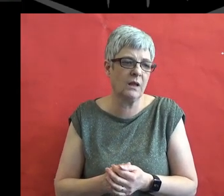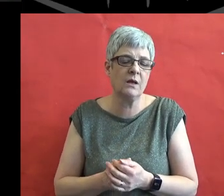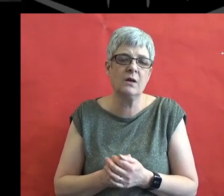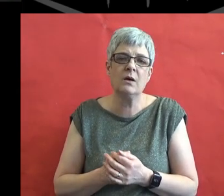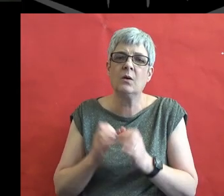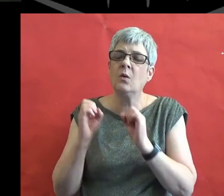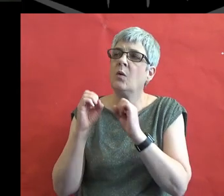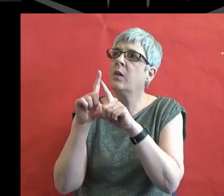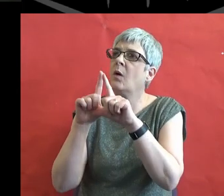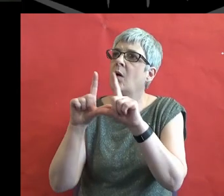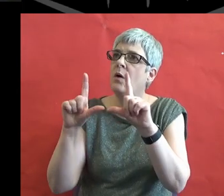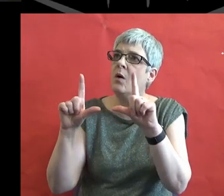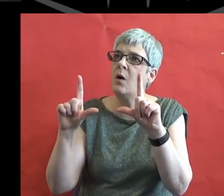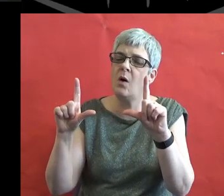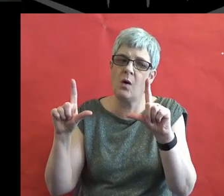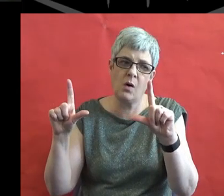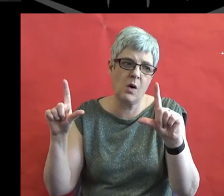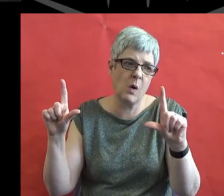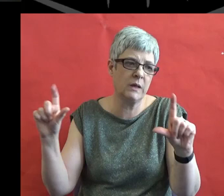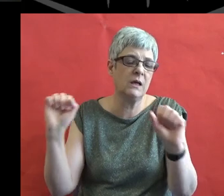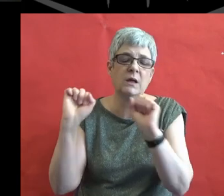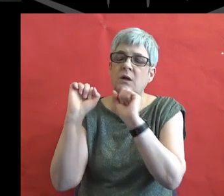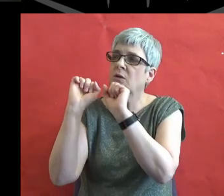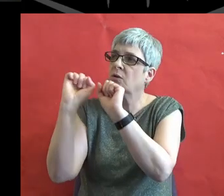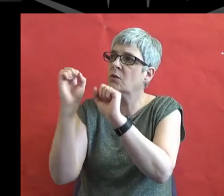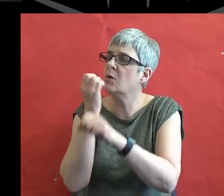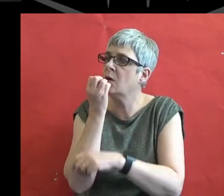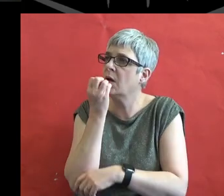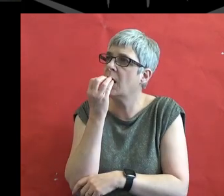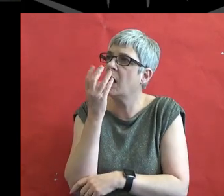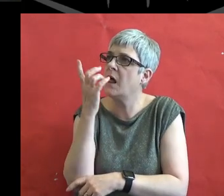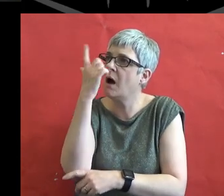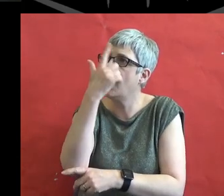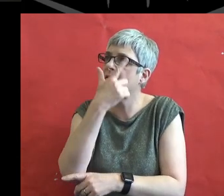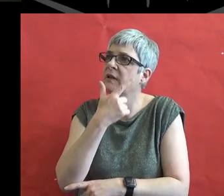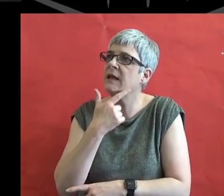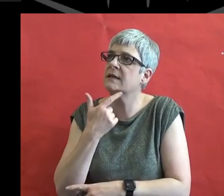love. Oh Lord, your